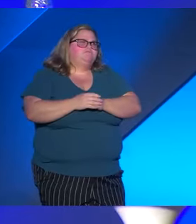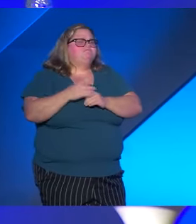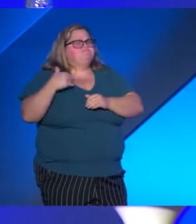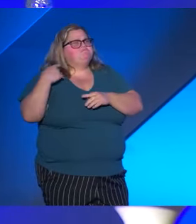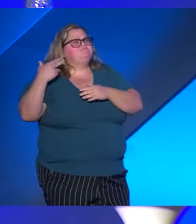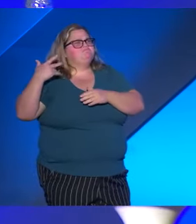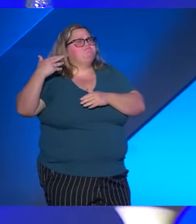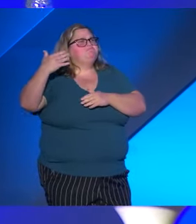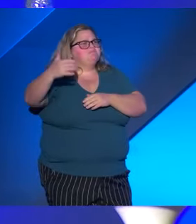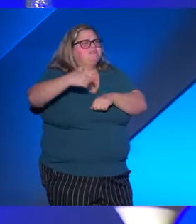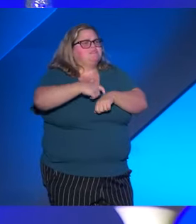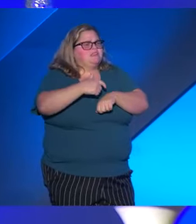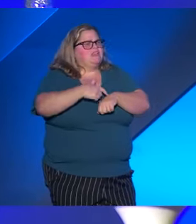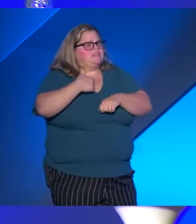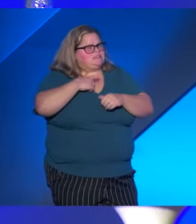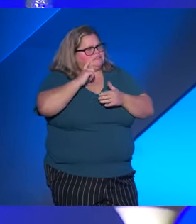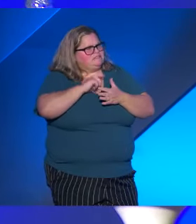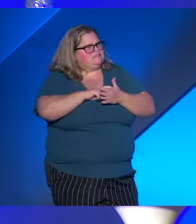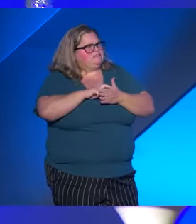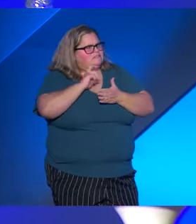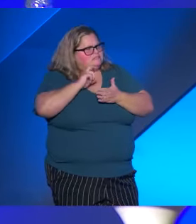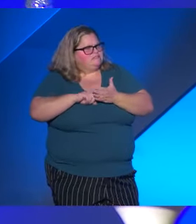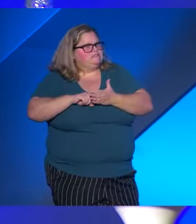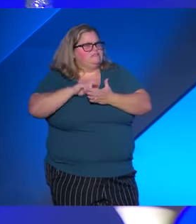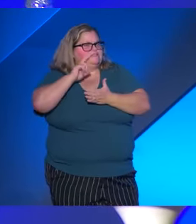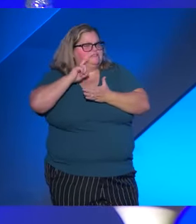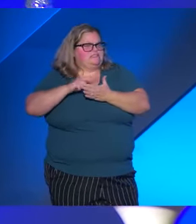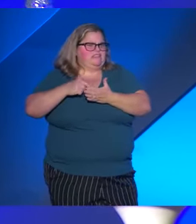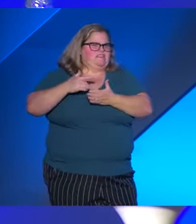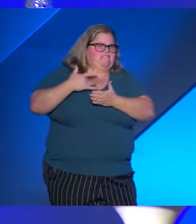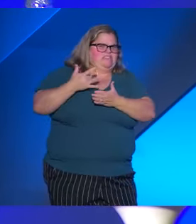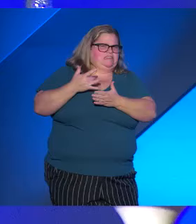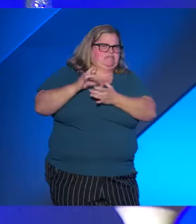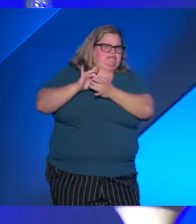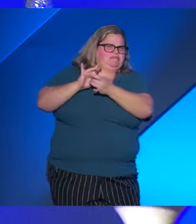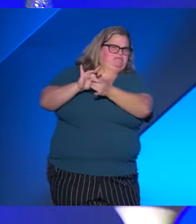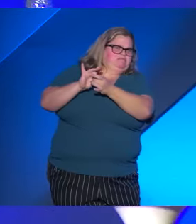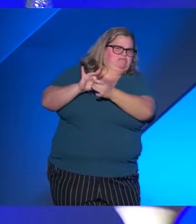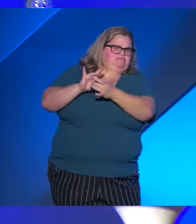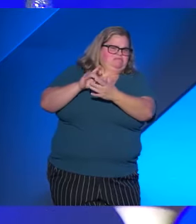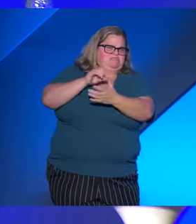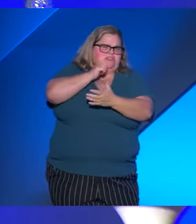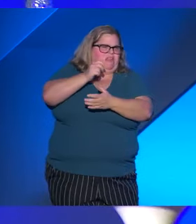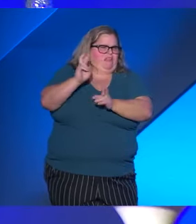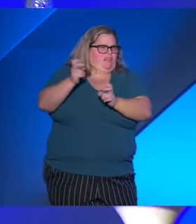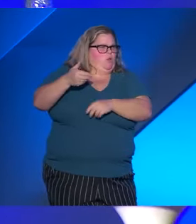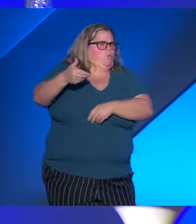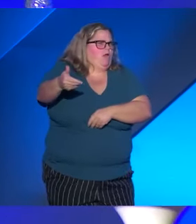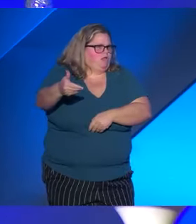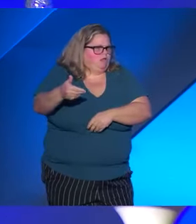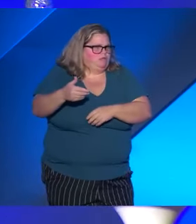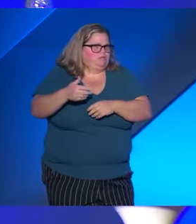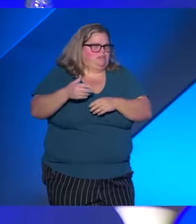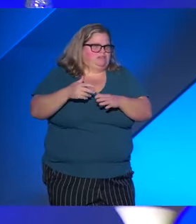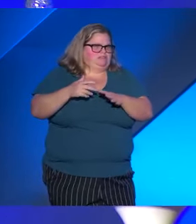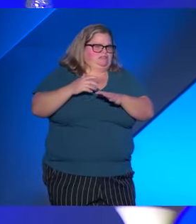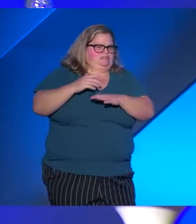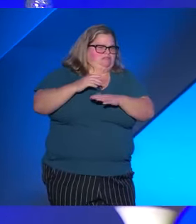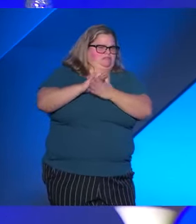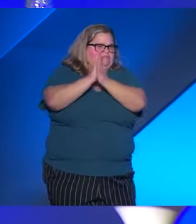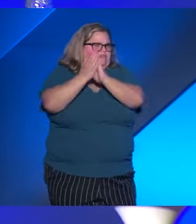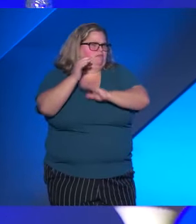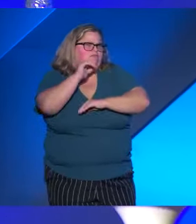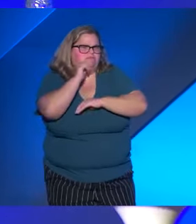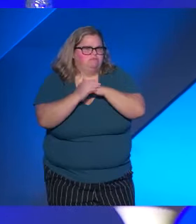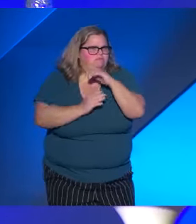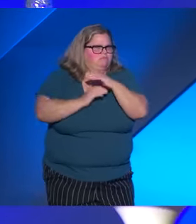to notice was that I didn't feel as welcome. And then it started to get really uncomfortable. So I did what many of